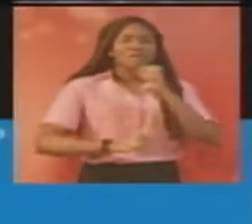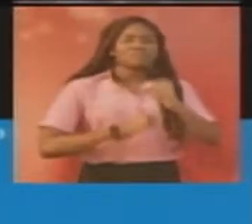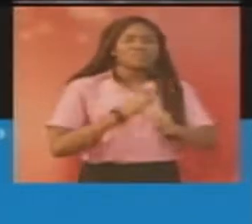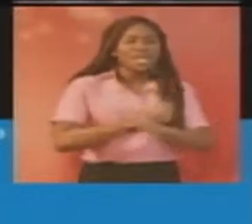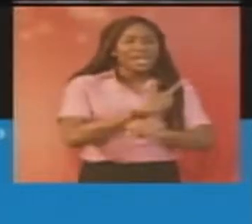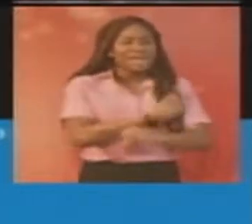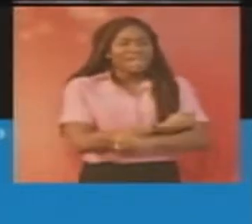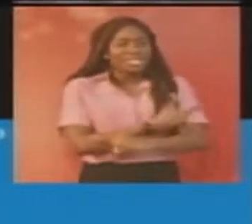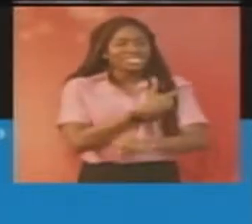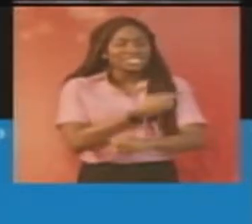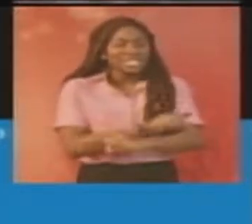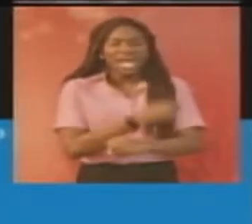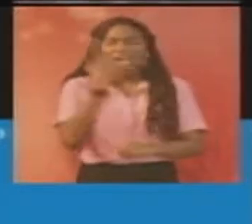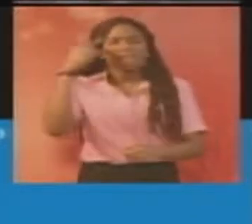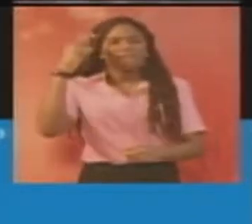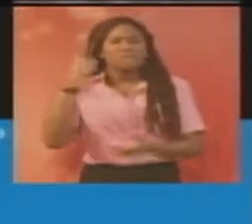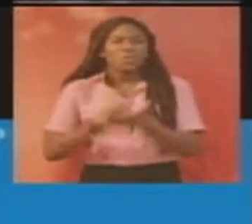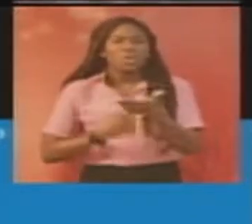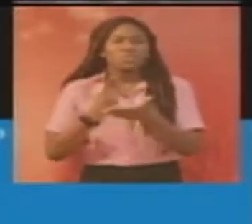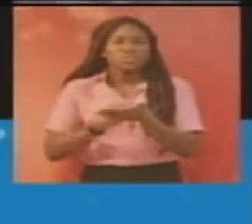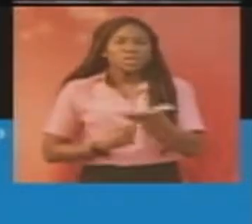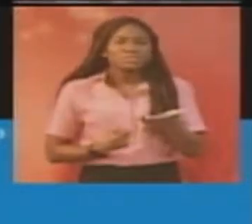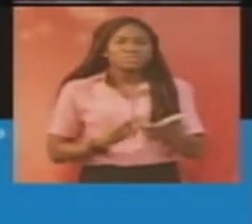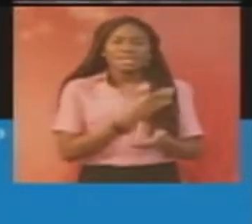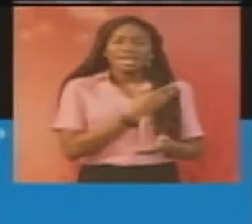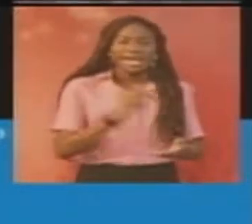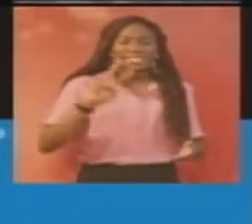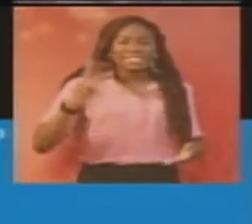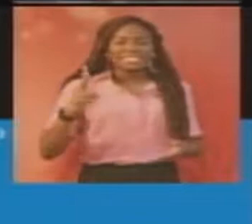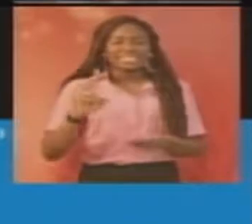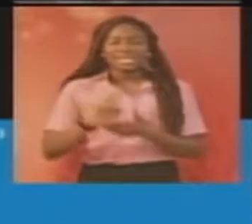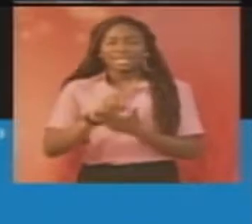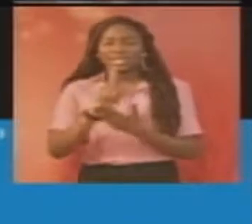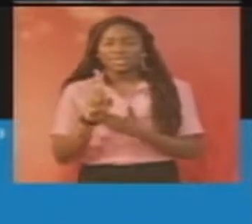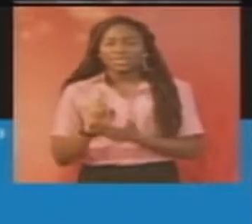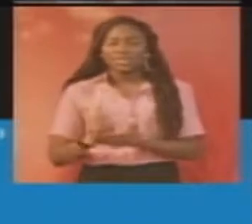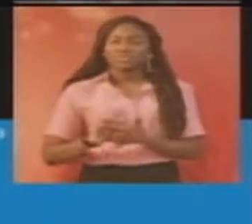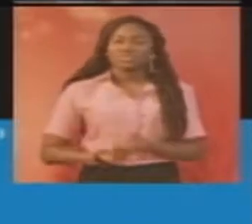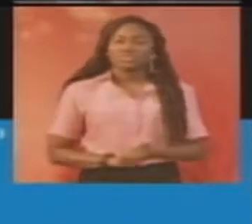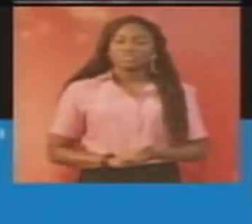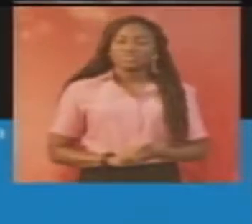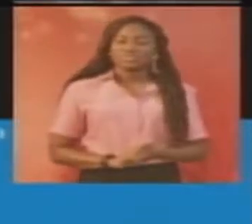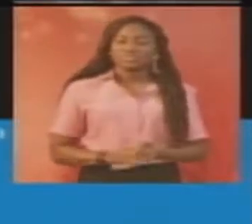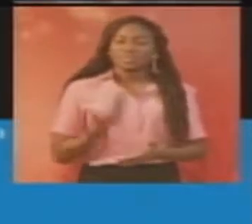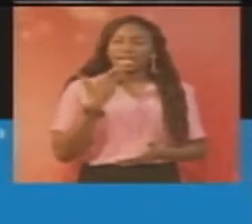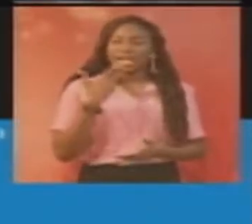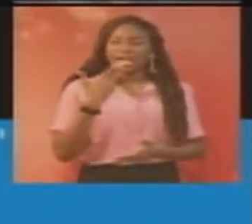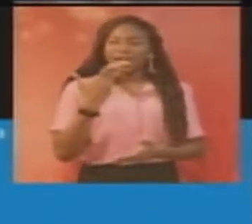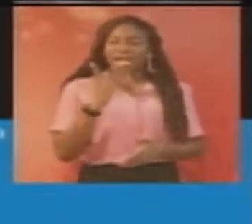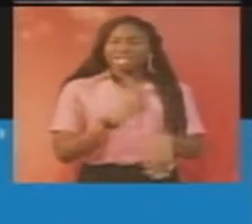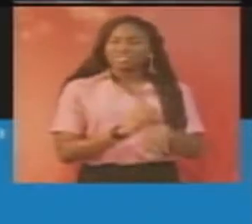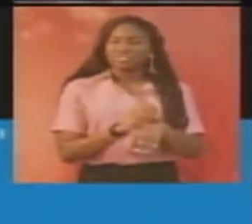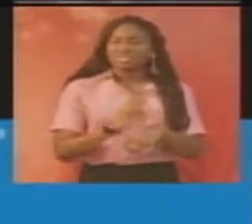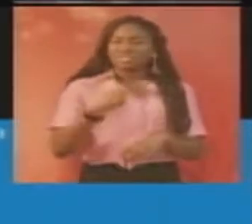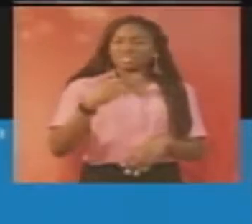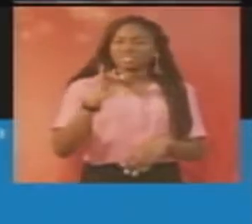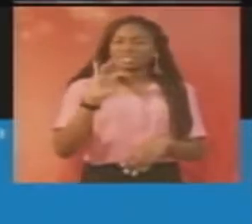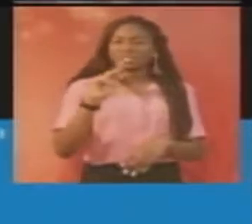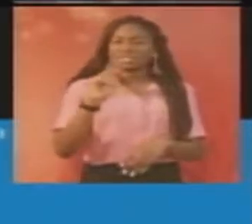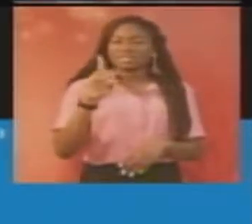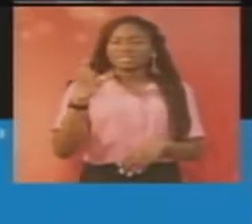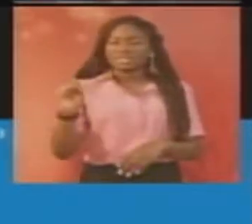been vaccinated for in terms of numbers? And my second question, maybe Dr. Hines might be able to answer, in terms of